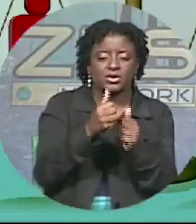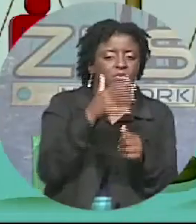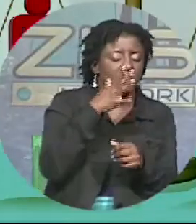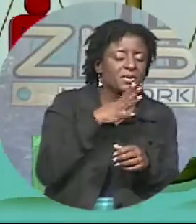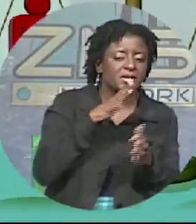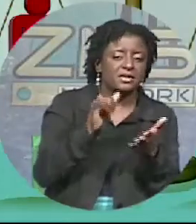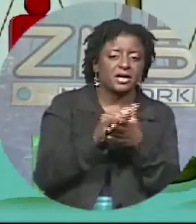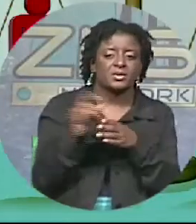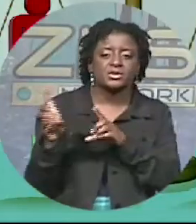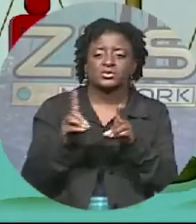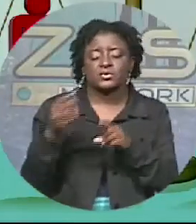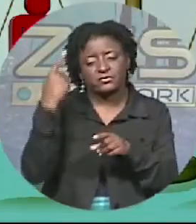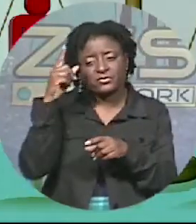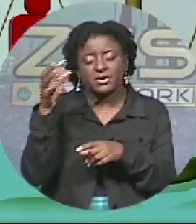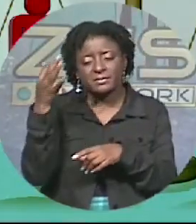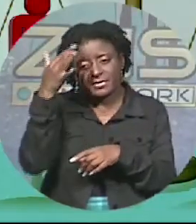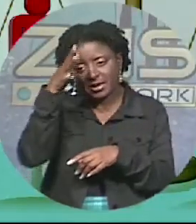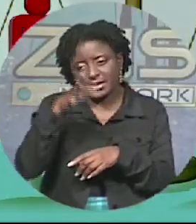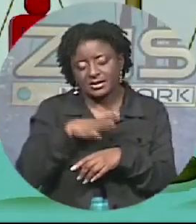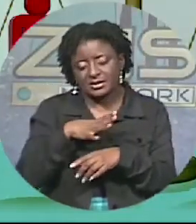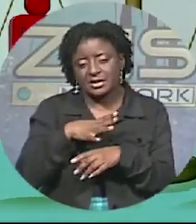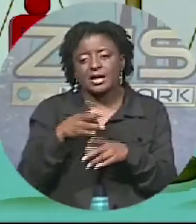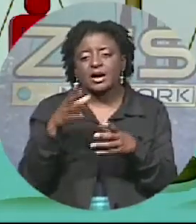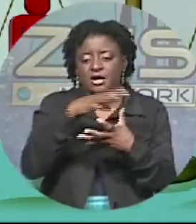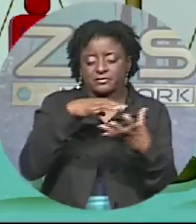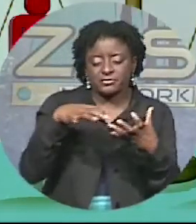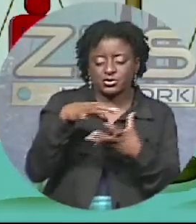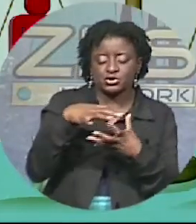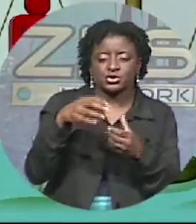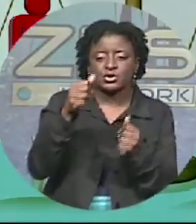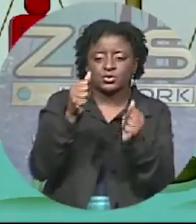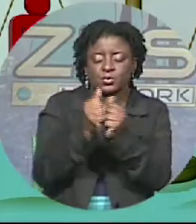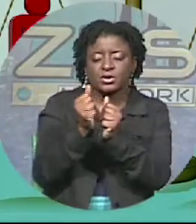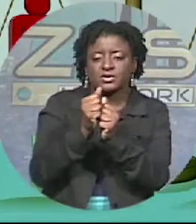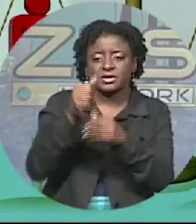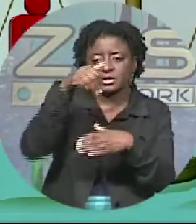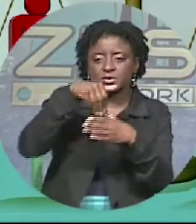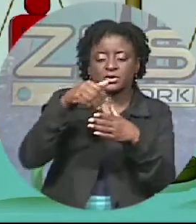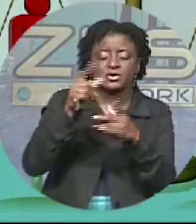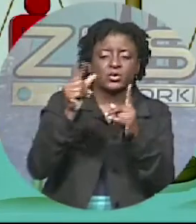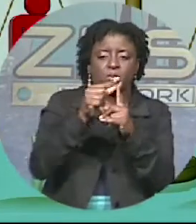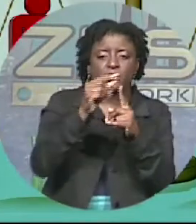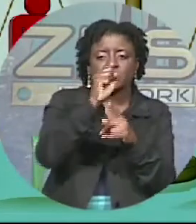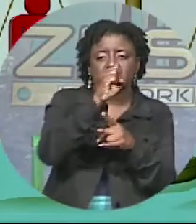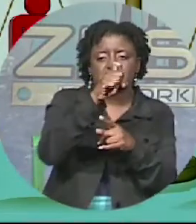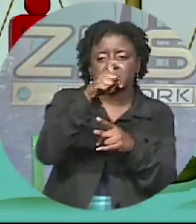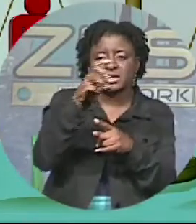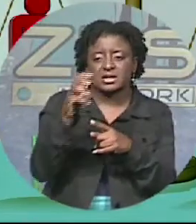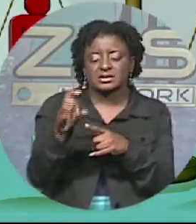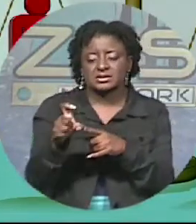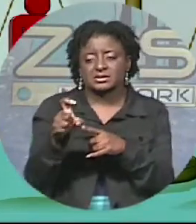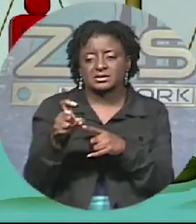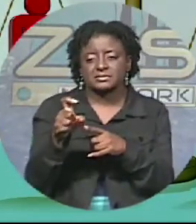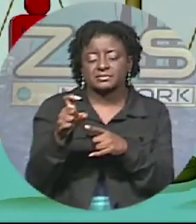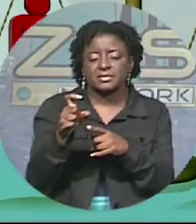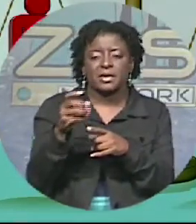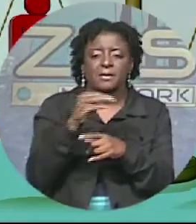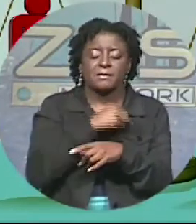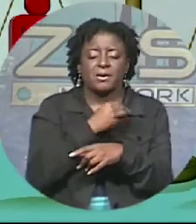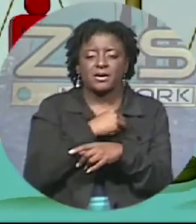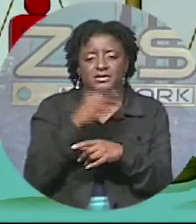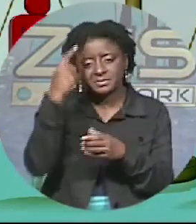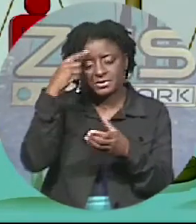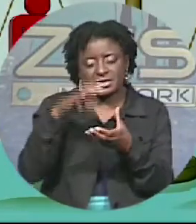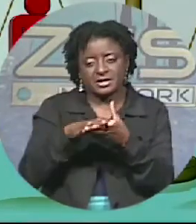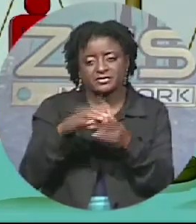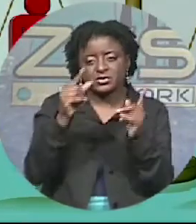Moss's comments on the inclusion of the word sex in the Constitution that received objection from his colleagues. Moss believes the rewording of